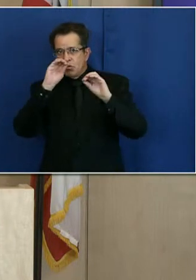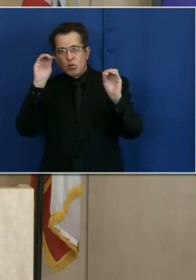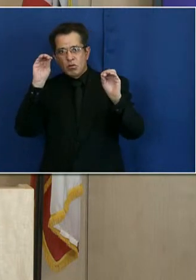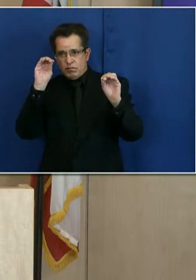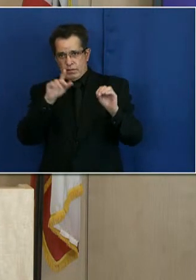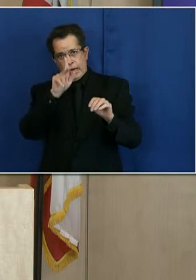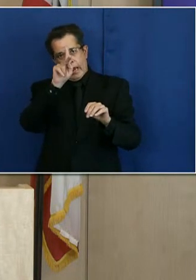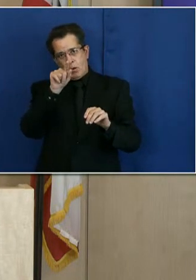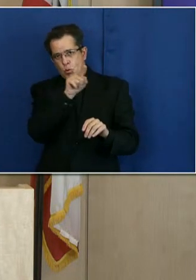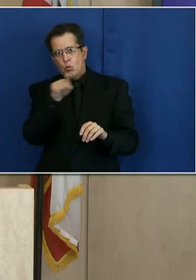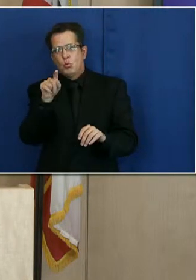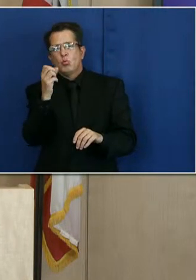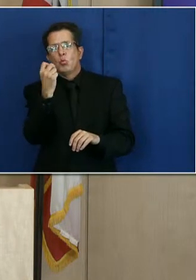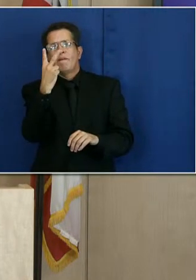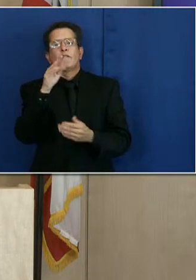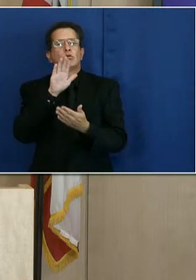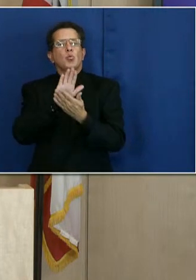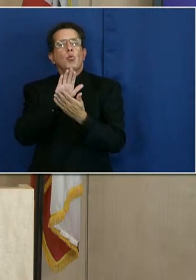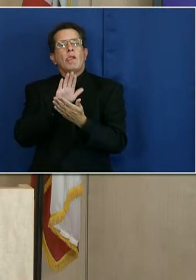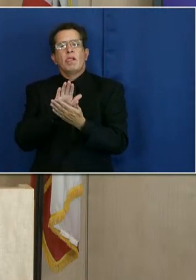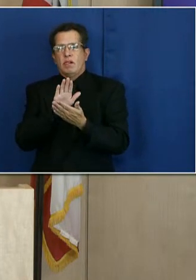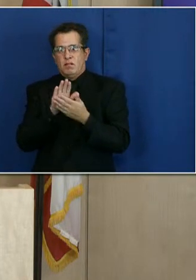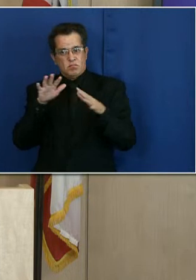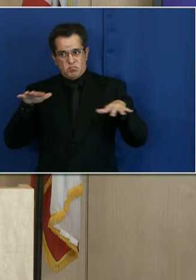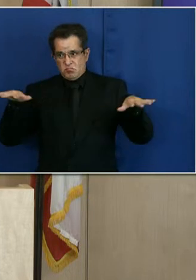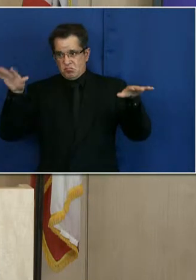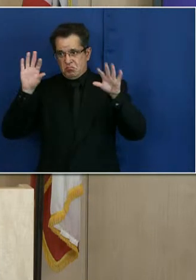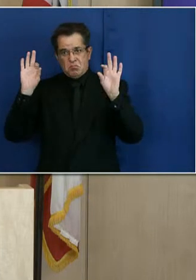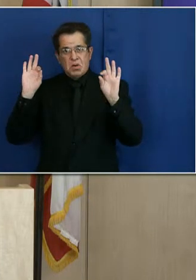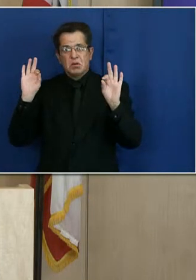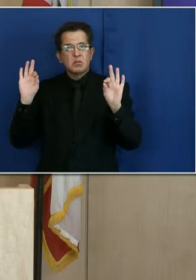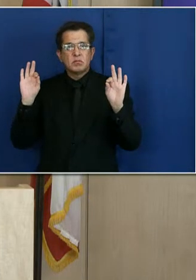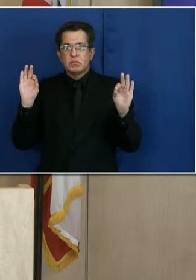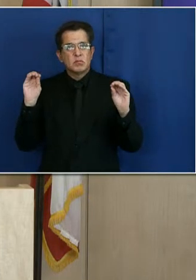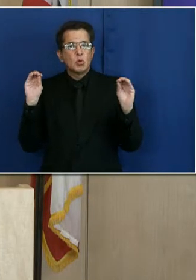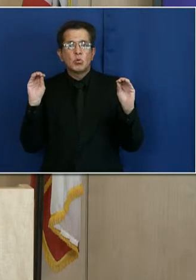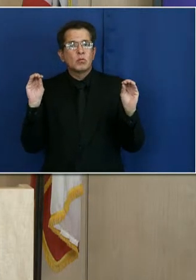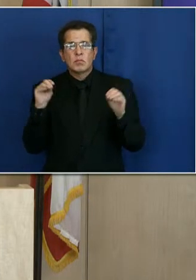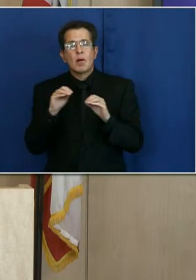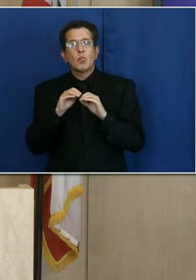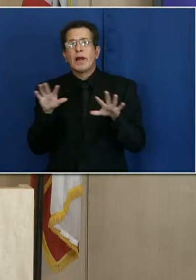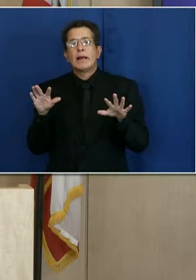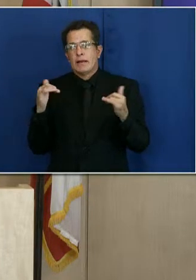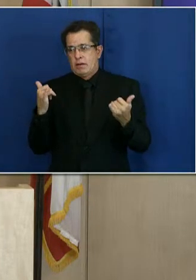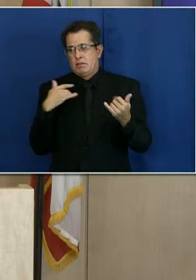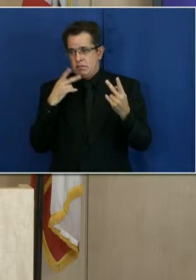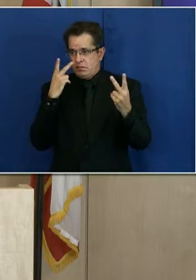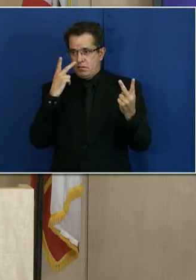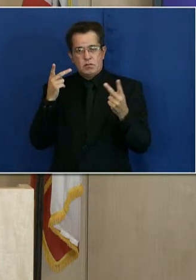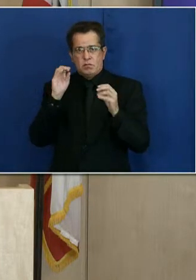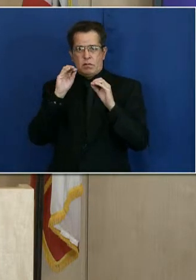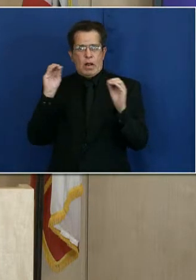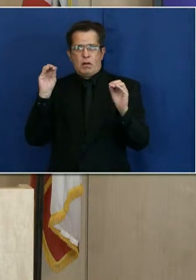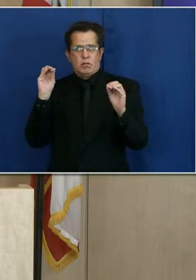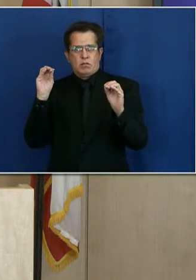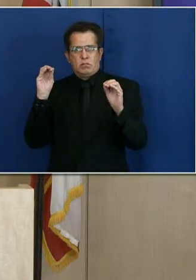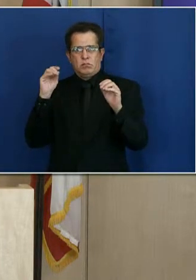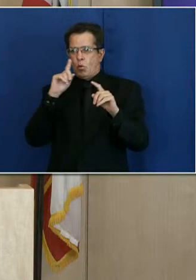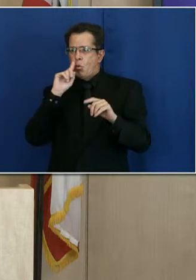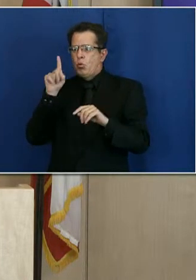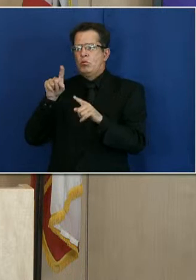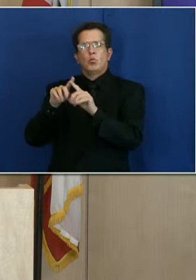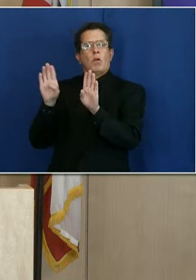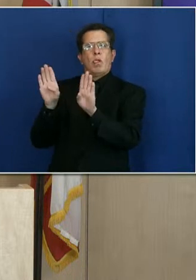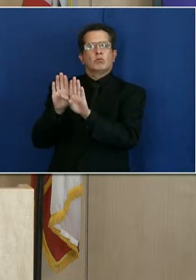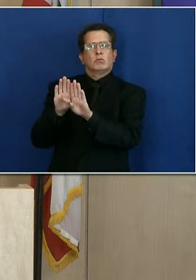of the K through 12 schools. Hence, none of those schools would be required to close as a